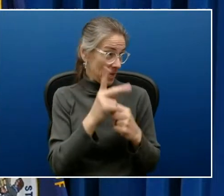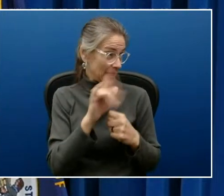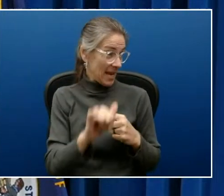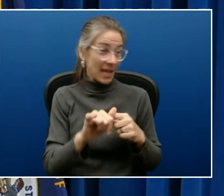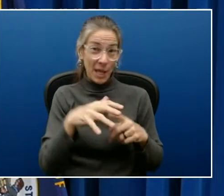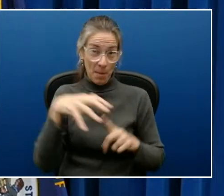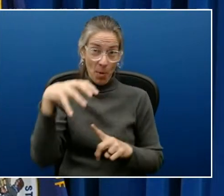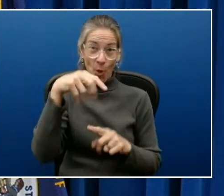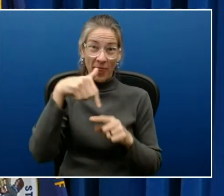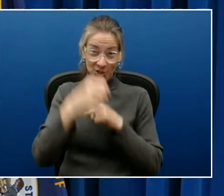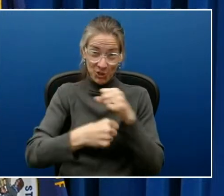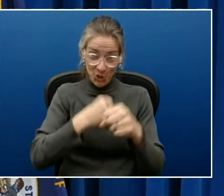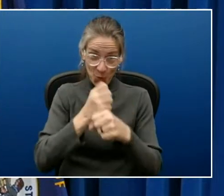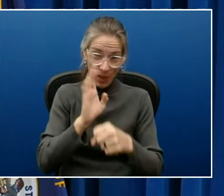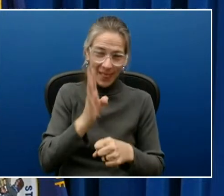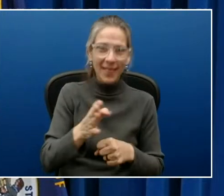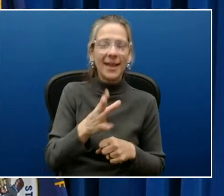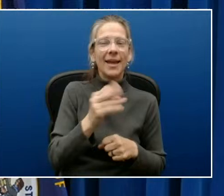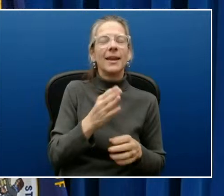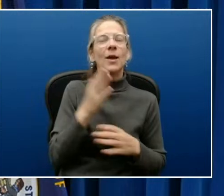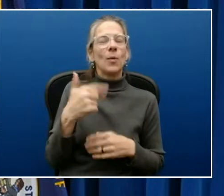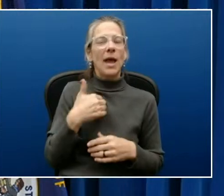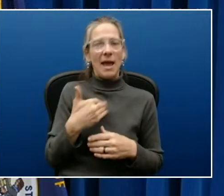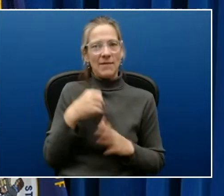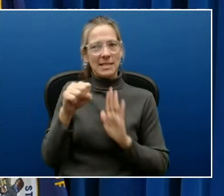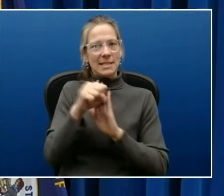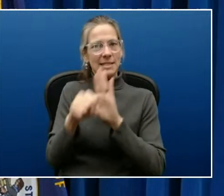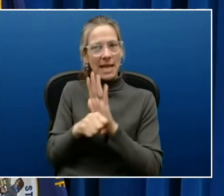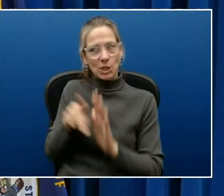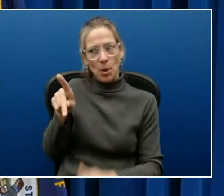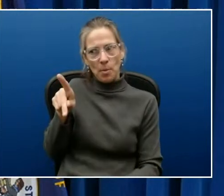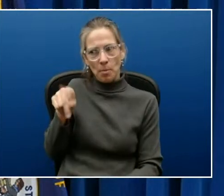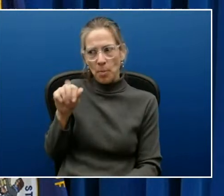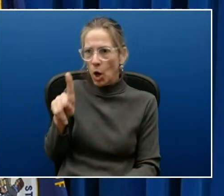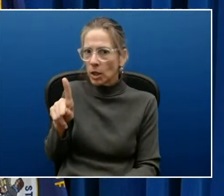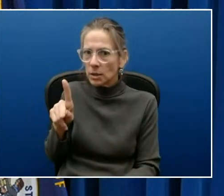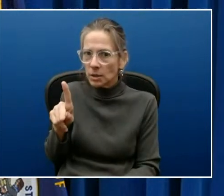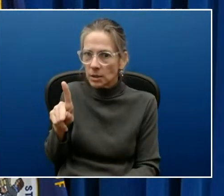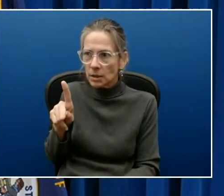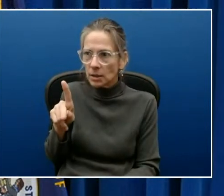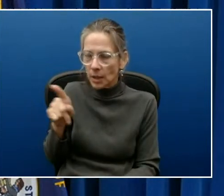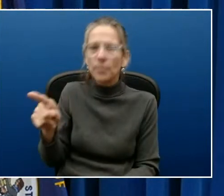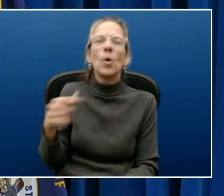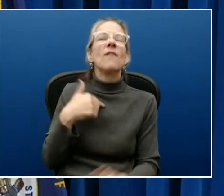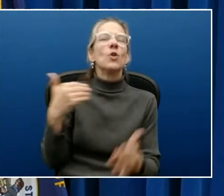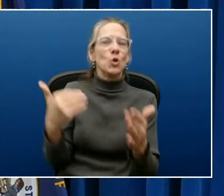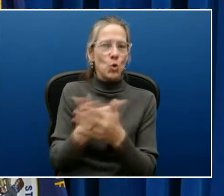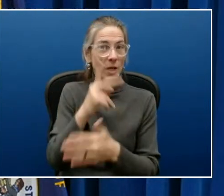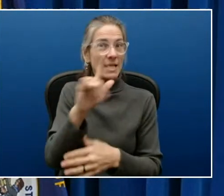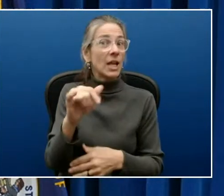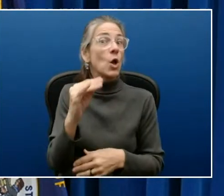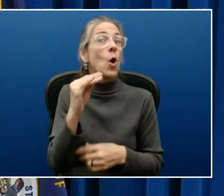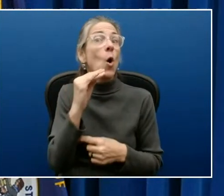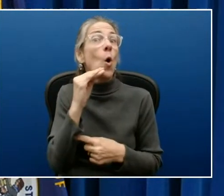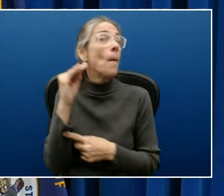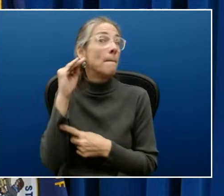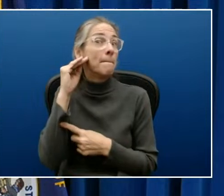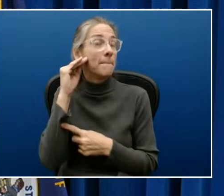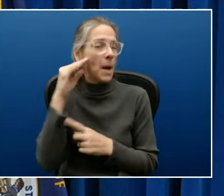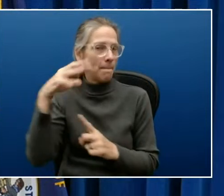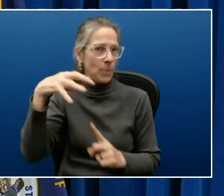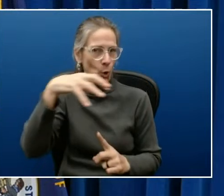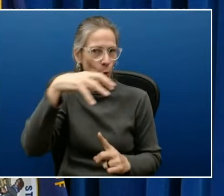as well as, or we have a state parks. Yeah, we have a new Kentucky home balloon this